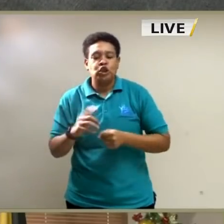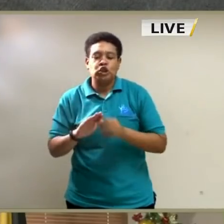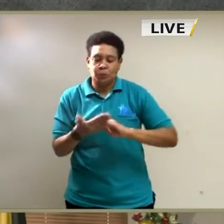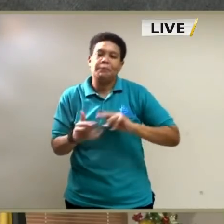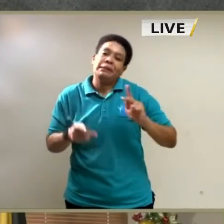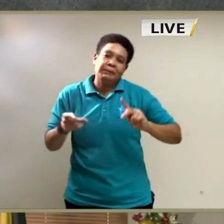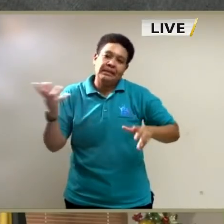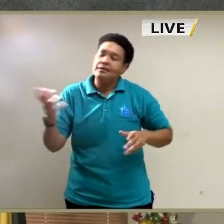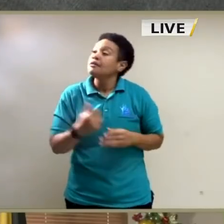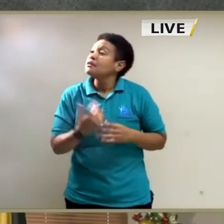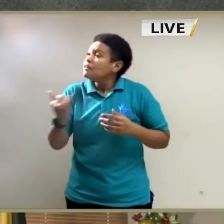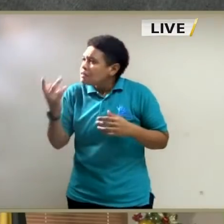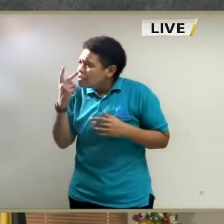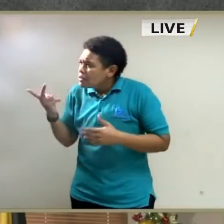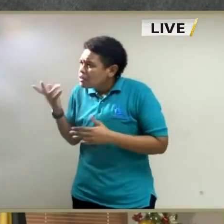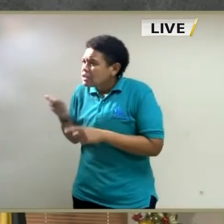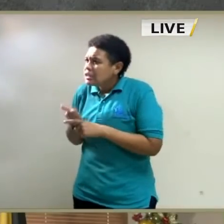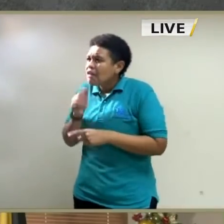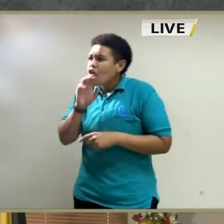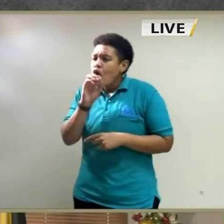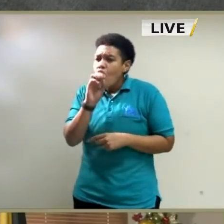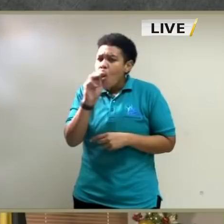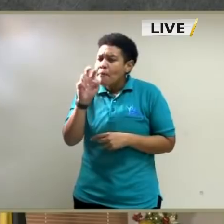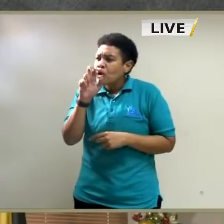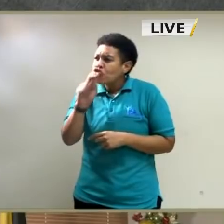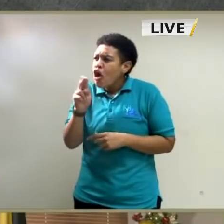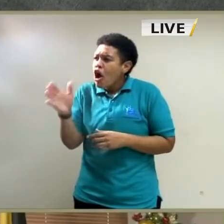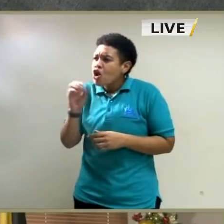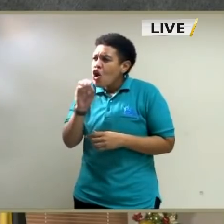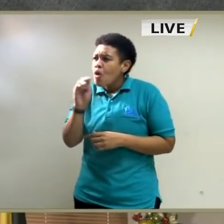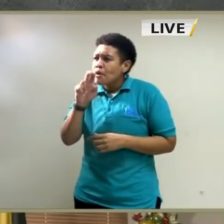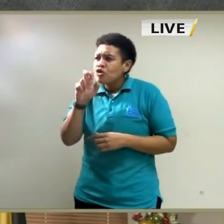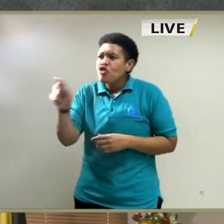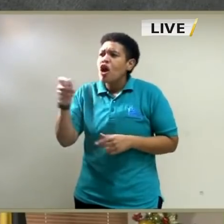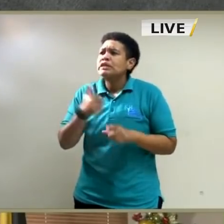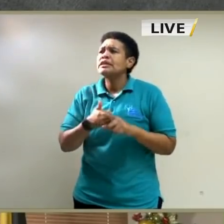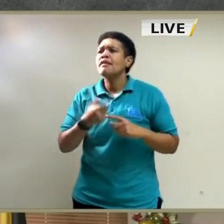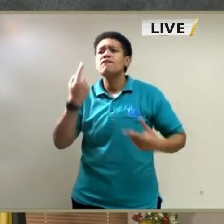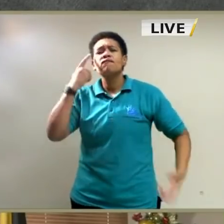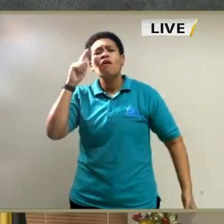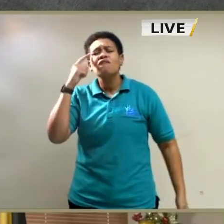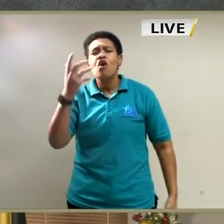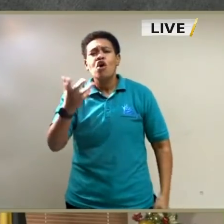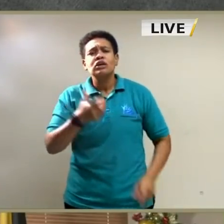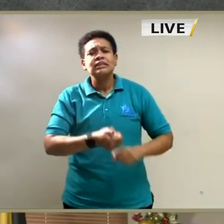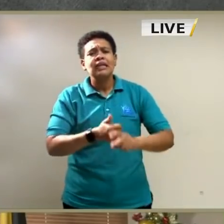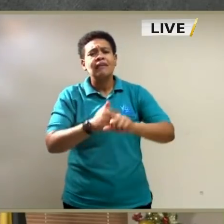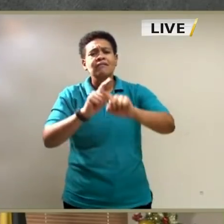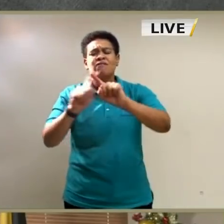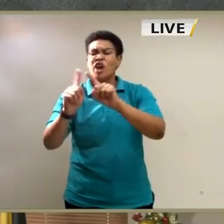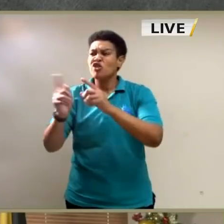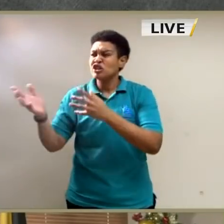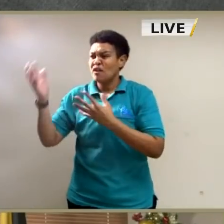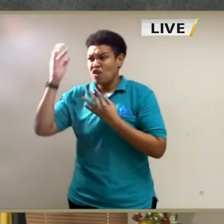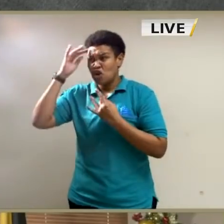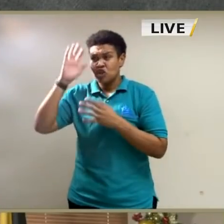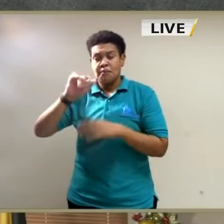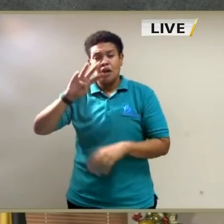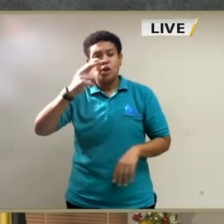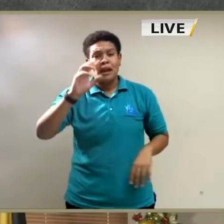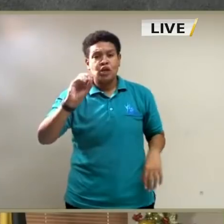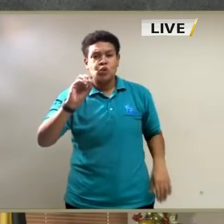So let us move on to Omicron. Omicron was designated a variant of concern by the